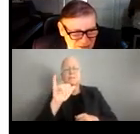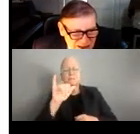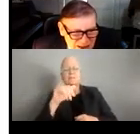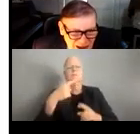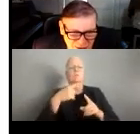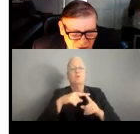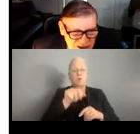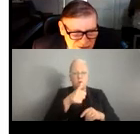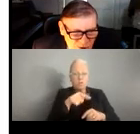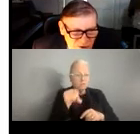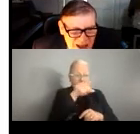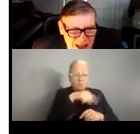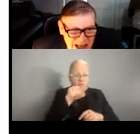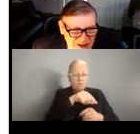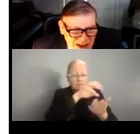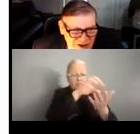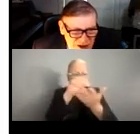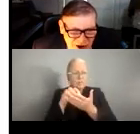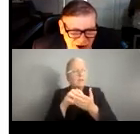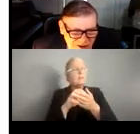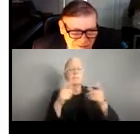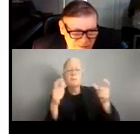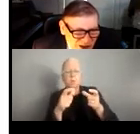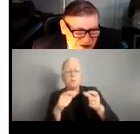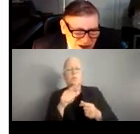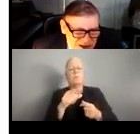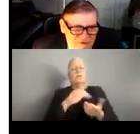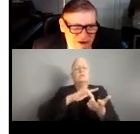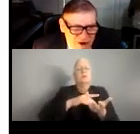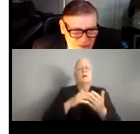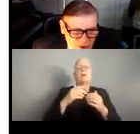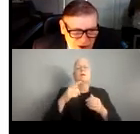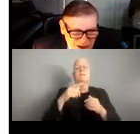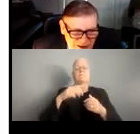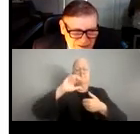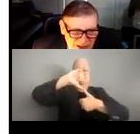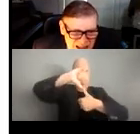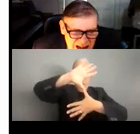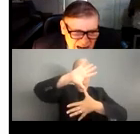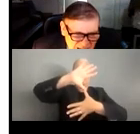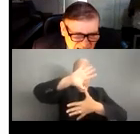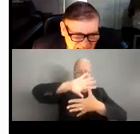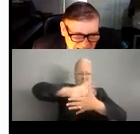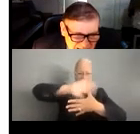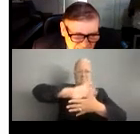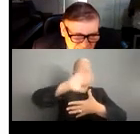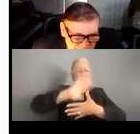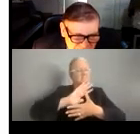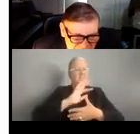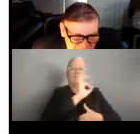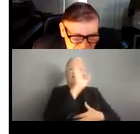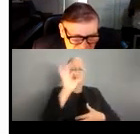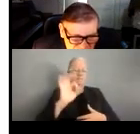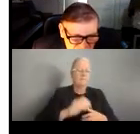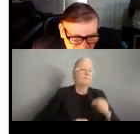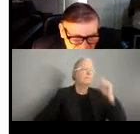provinces of Mexico are pretty small, and the Central American countries, very small indeed. When we get